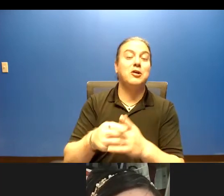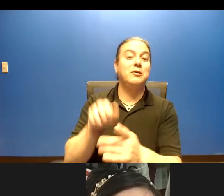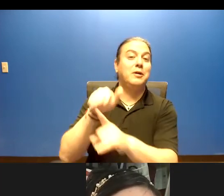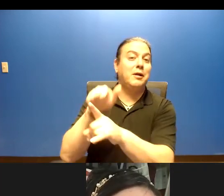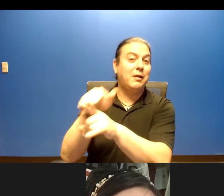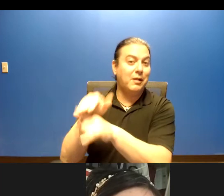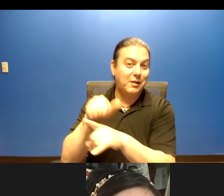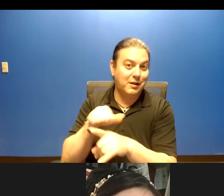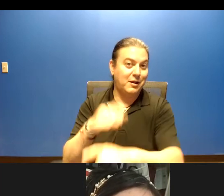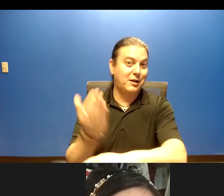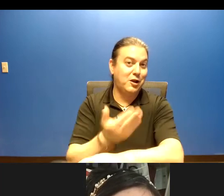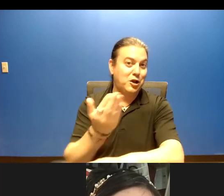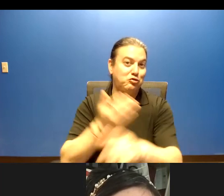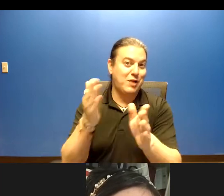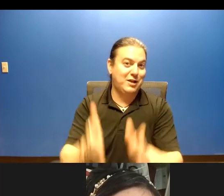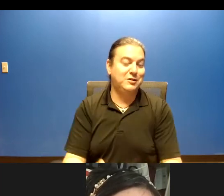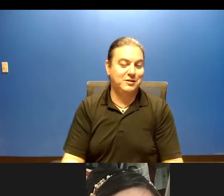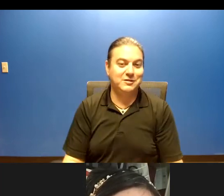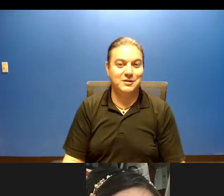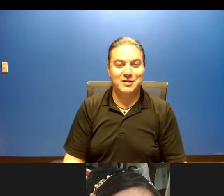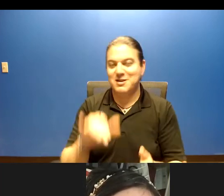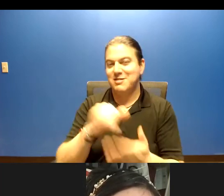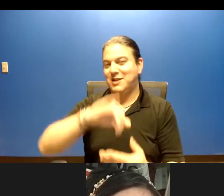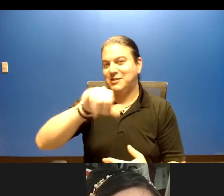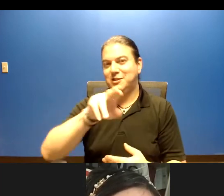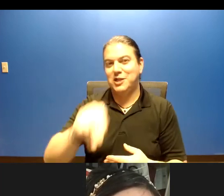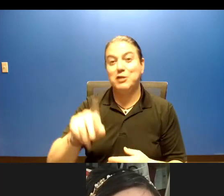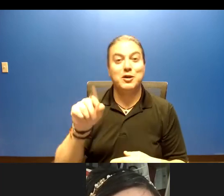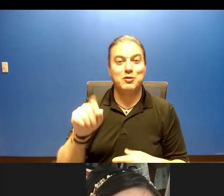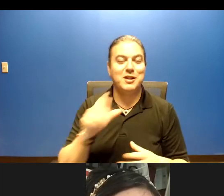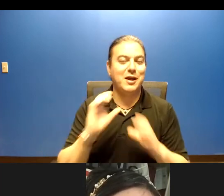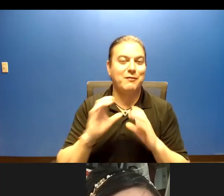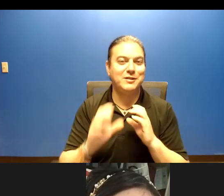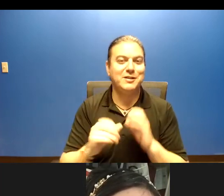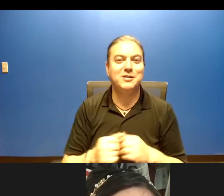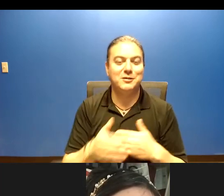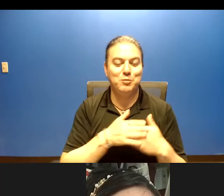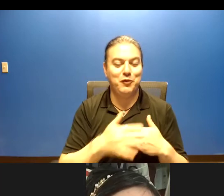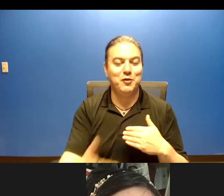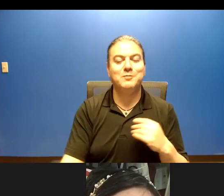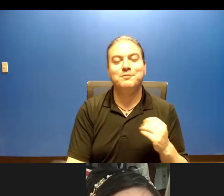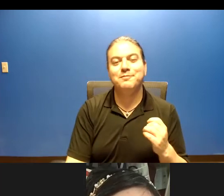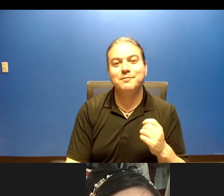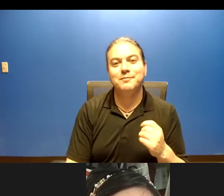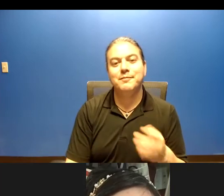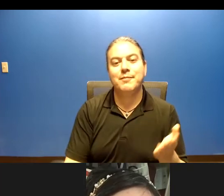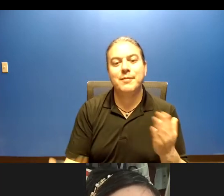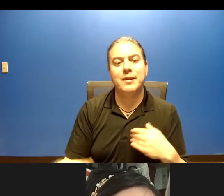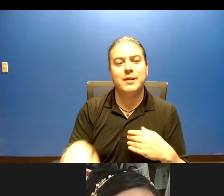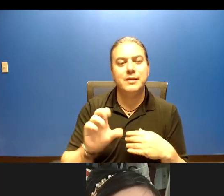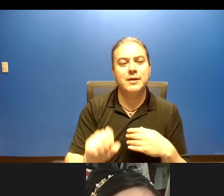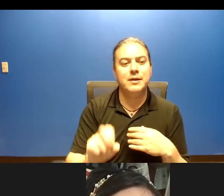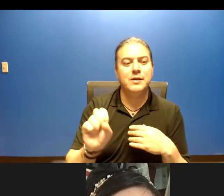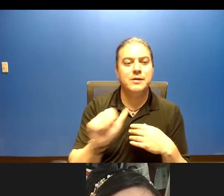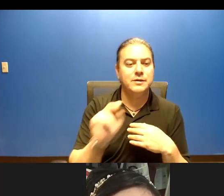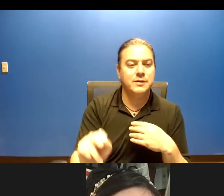this. That's the January 20th conversation, what we're going to do as we move forward. So Susan, now I